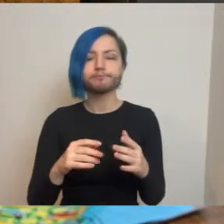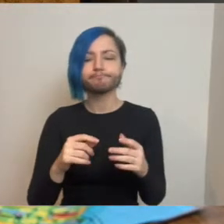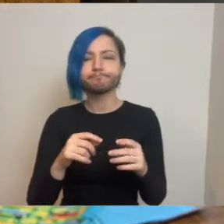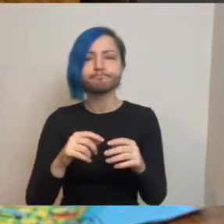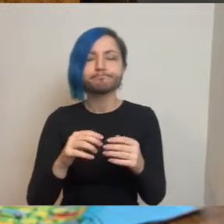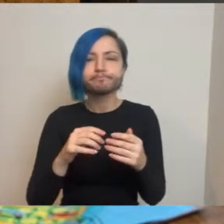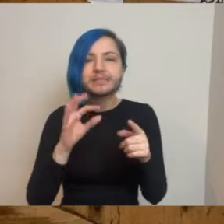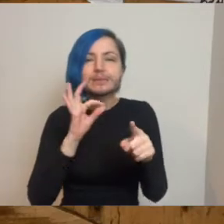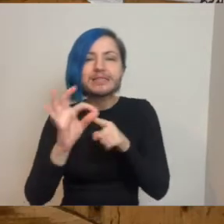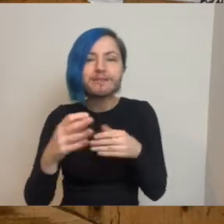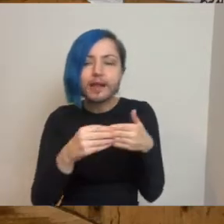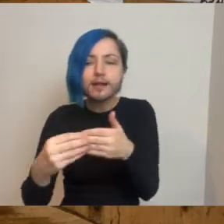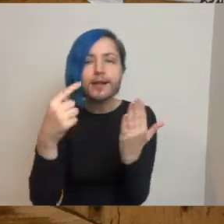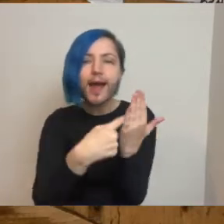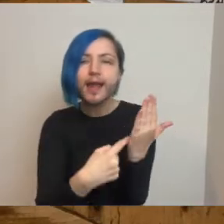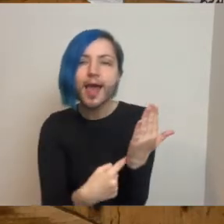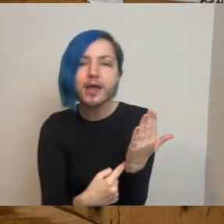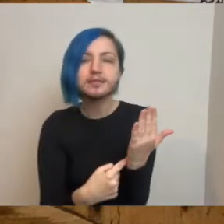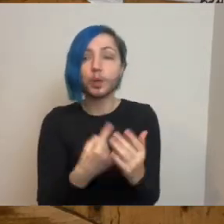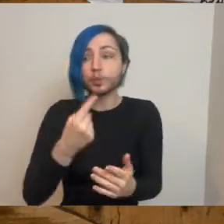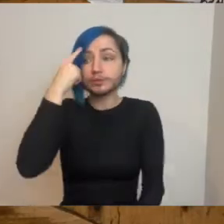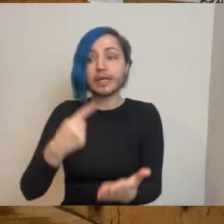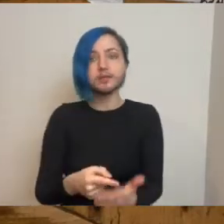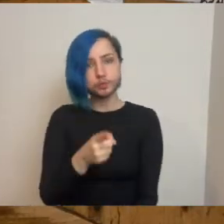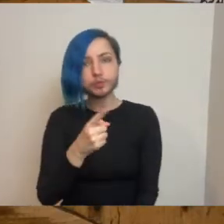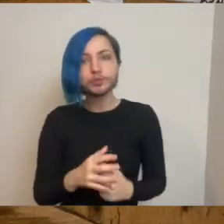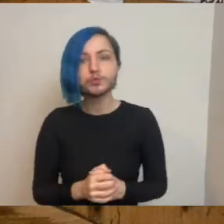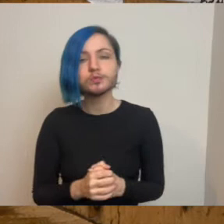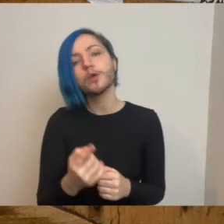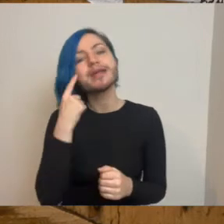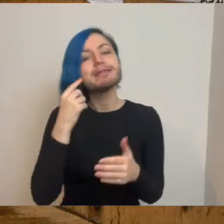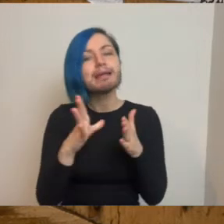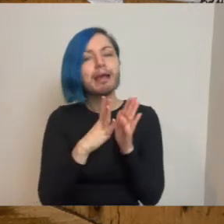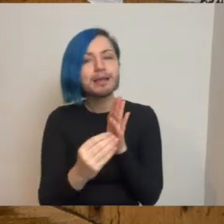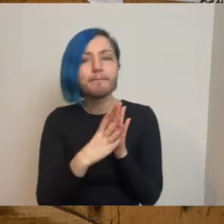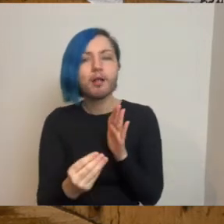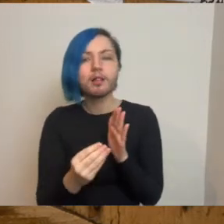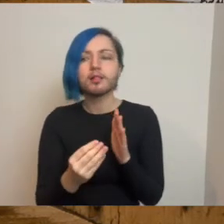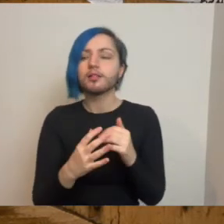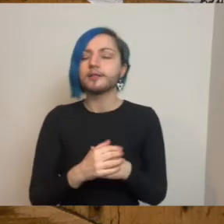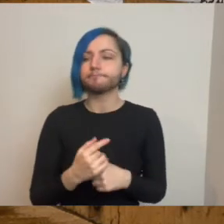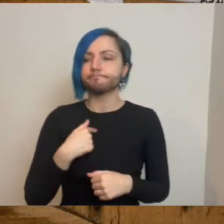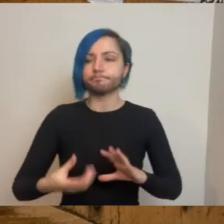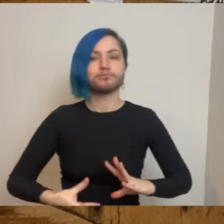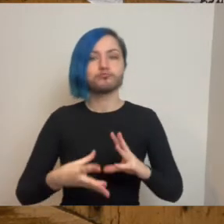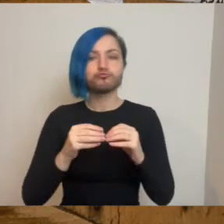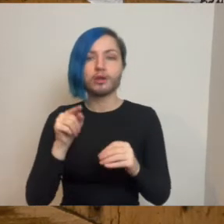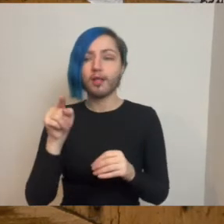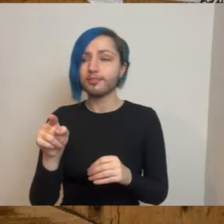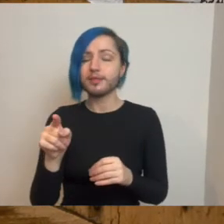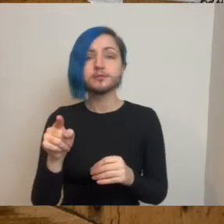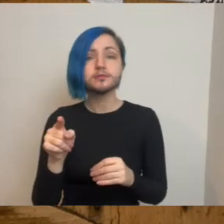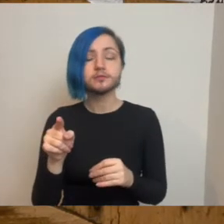one who decides what they are. So for example, a really easy example of showing you what that is I'm making this sort